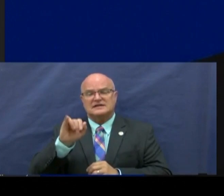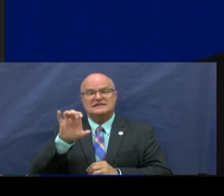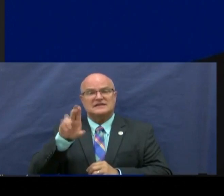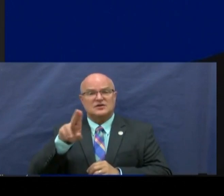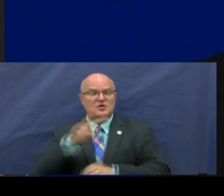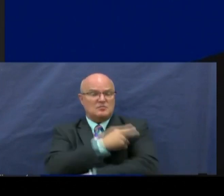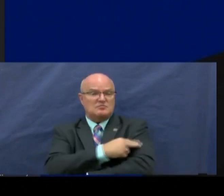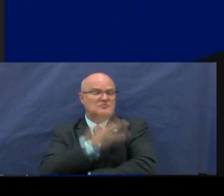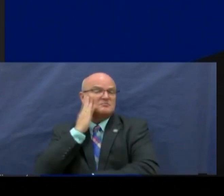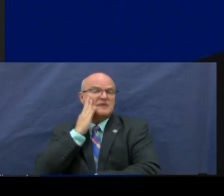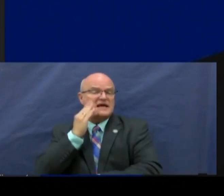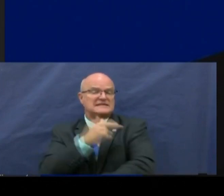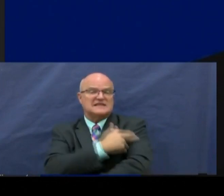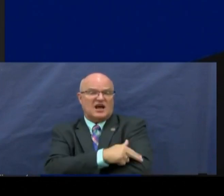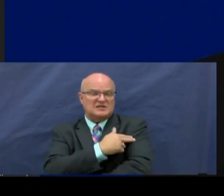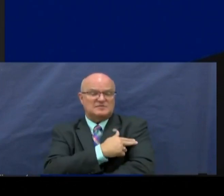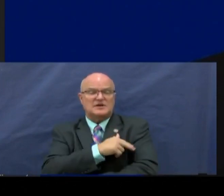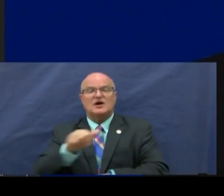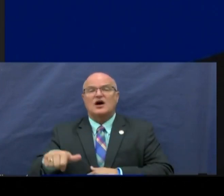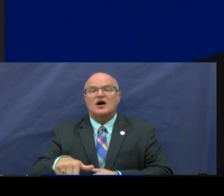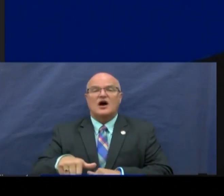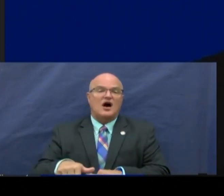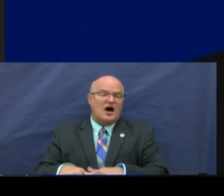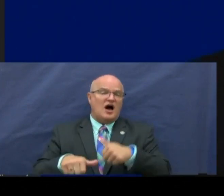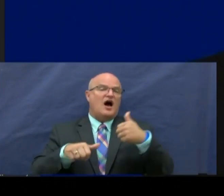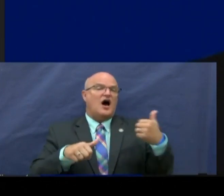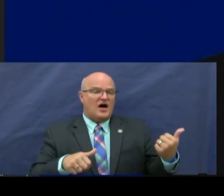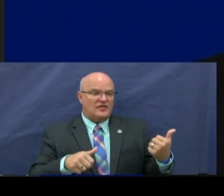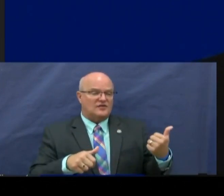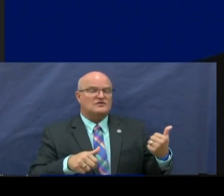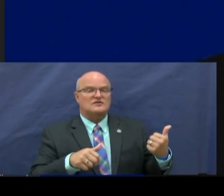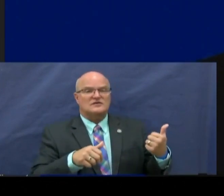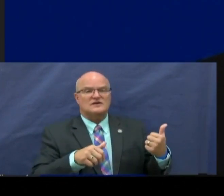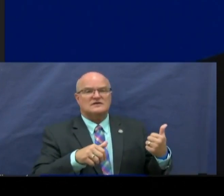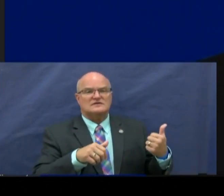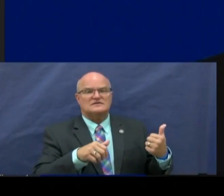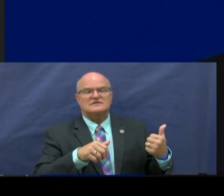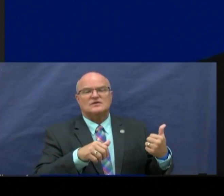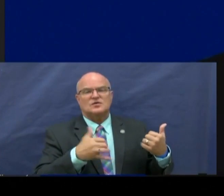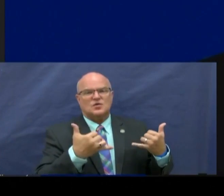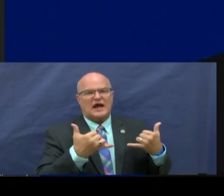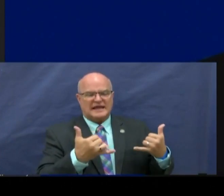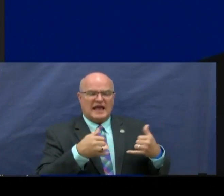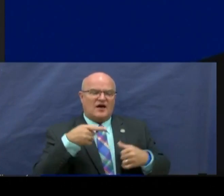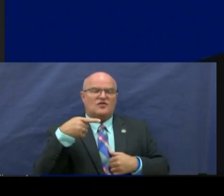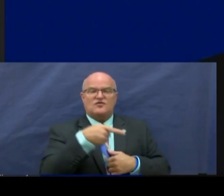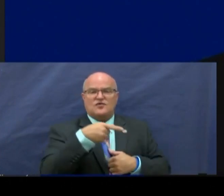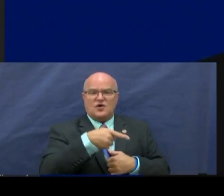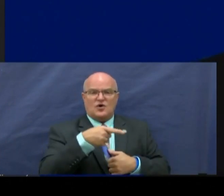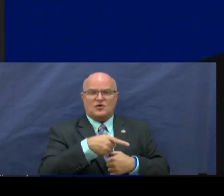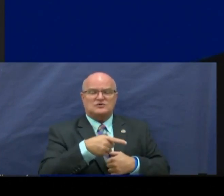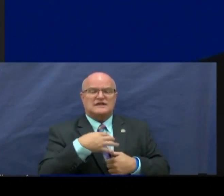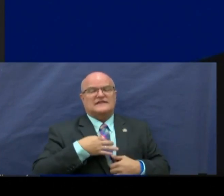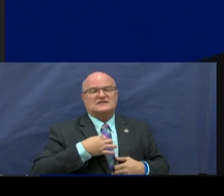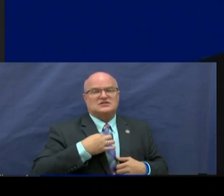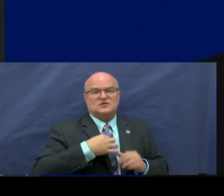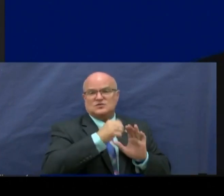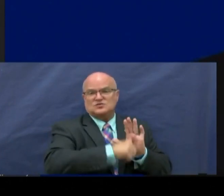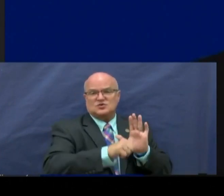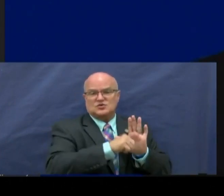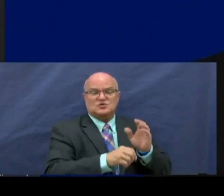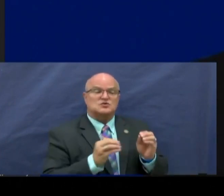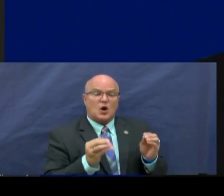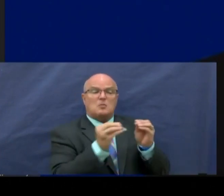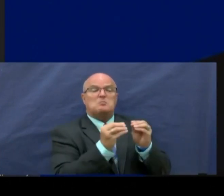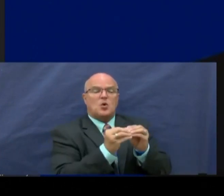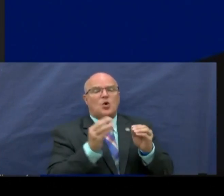other conditions outside of COVID are the majority of the cases in the ICUs at this time. So there are ICU beds available